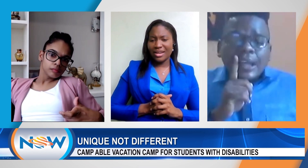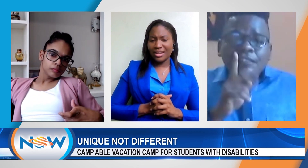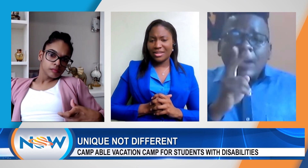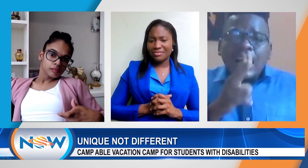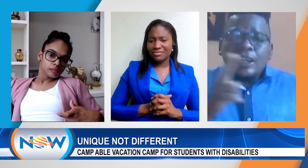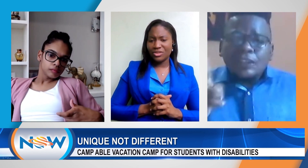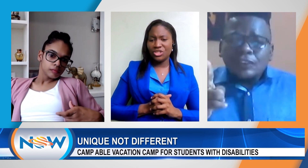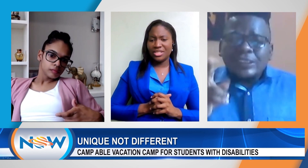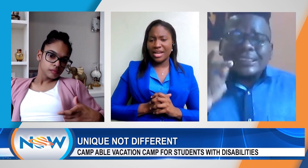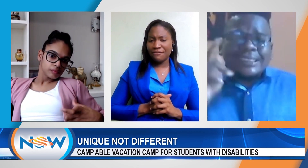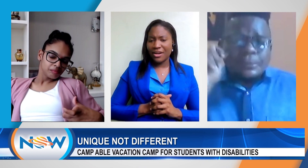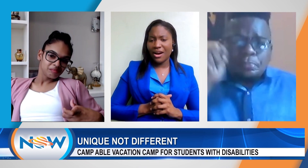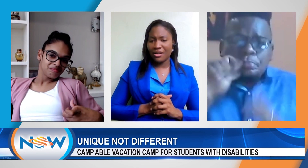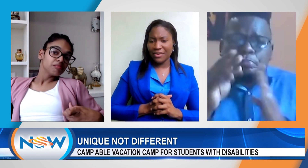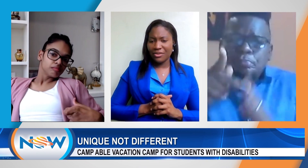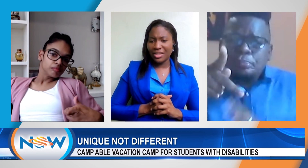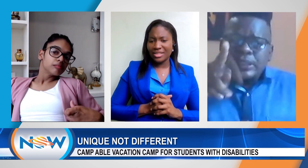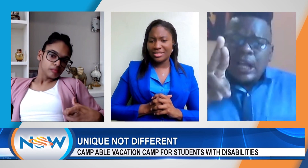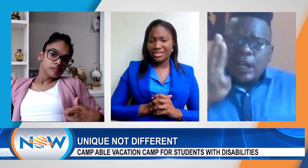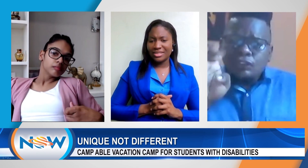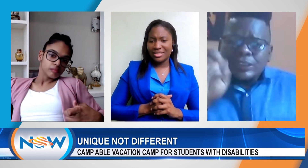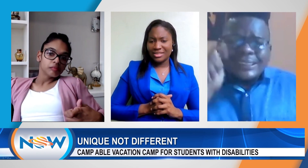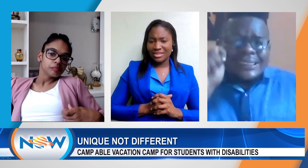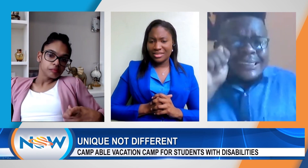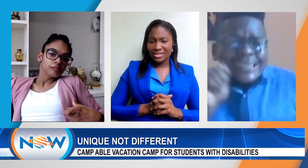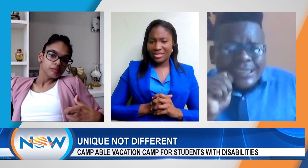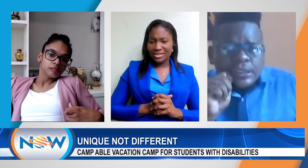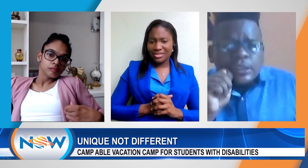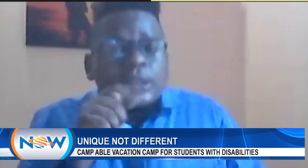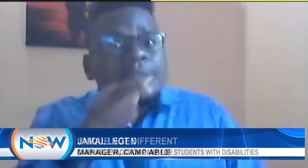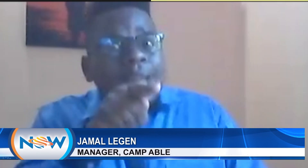looks like the deaf